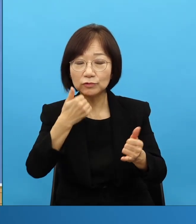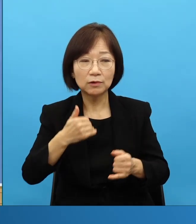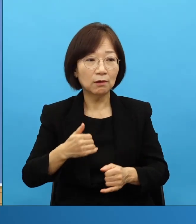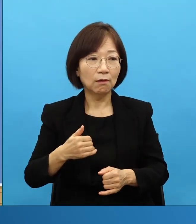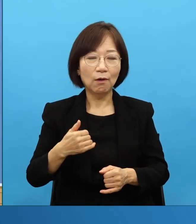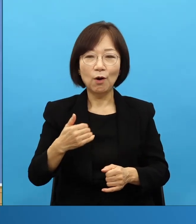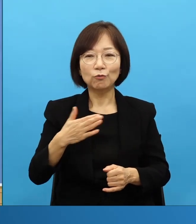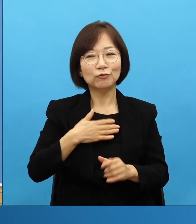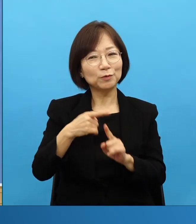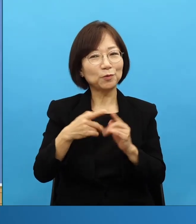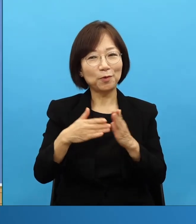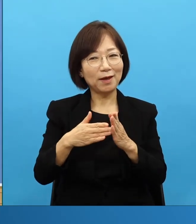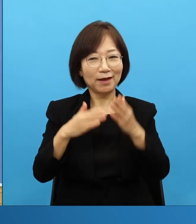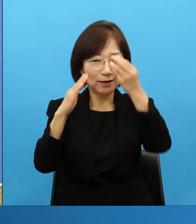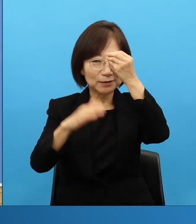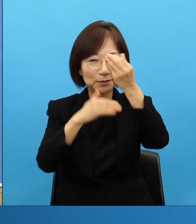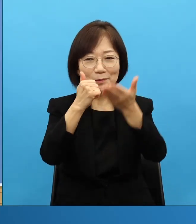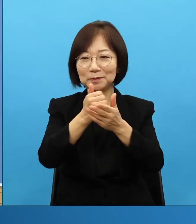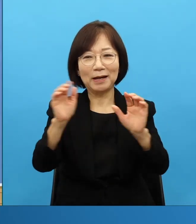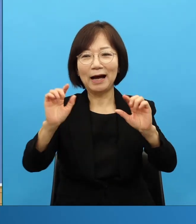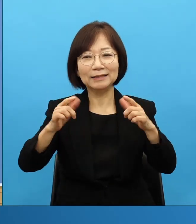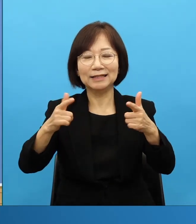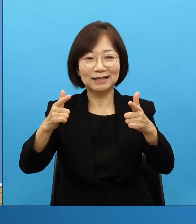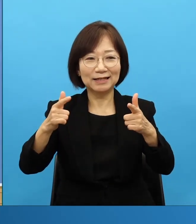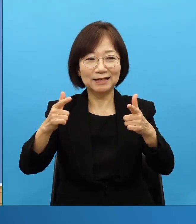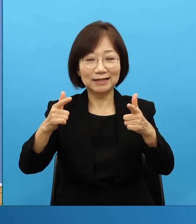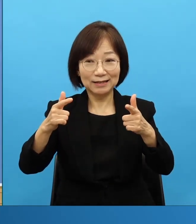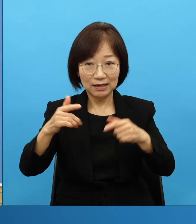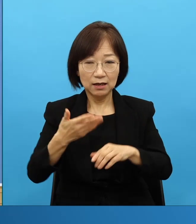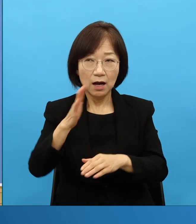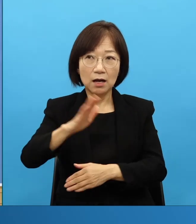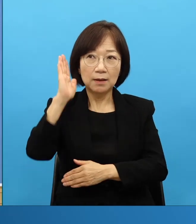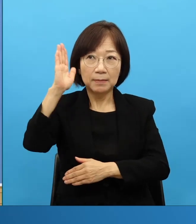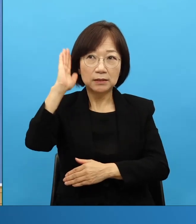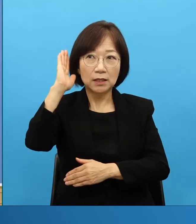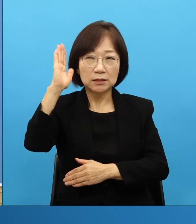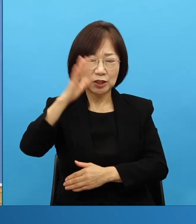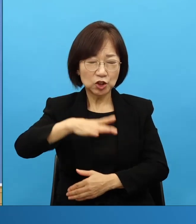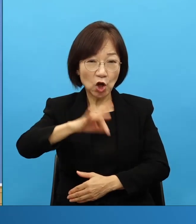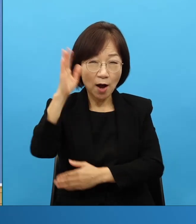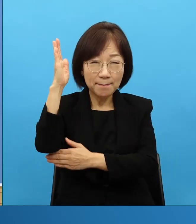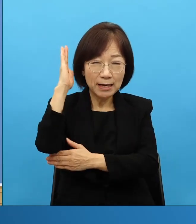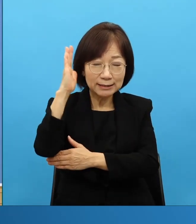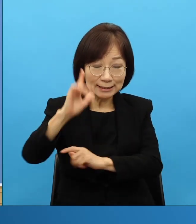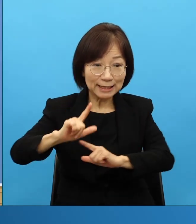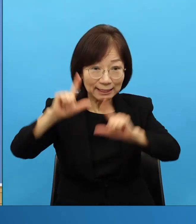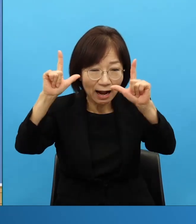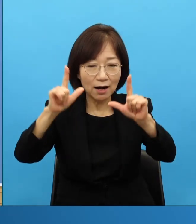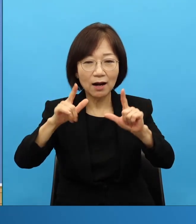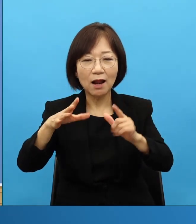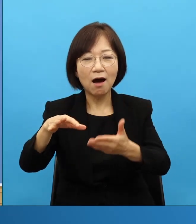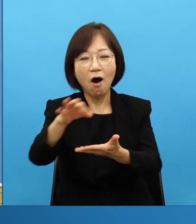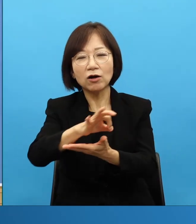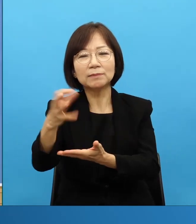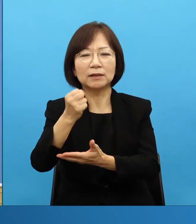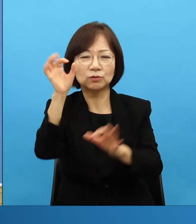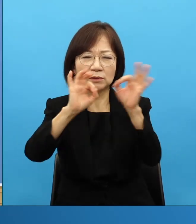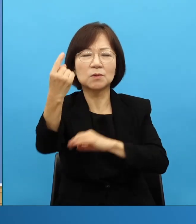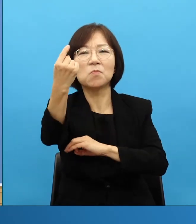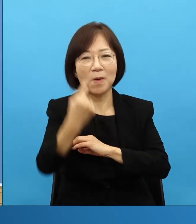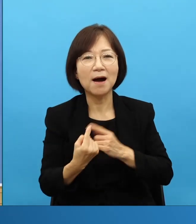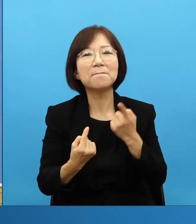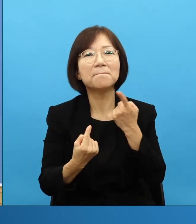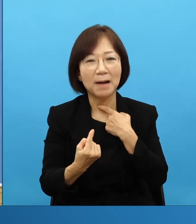There are people who are not members of Tarapang but continue to listen to my sermon. And the moment that we saw the message of the RETC come, this person came to us and gave an